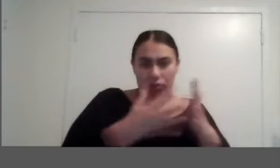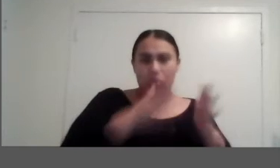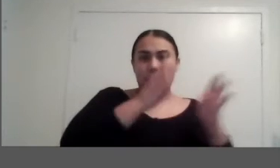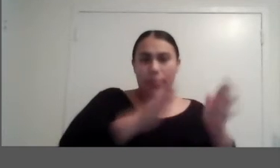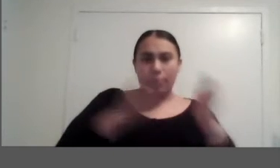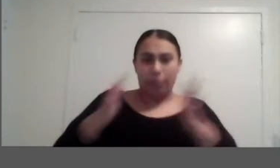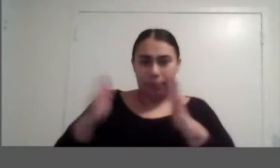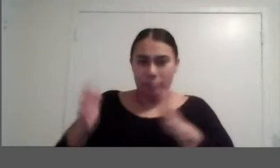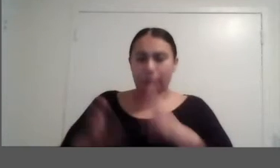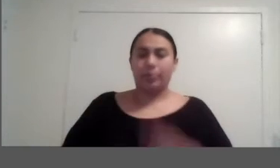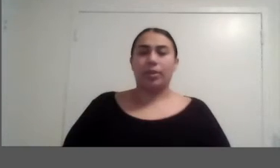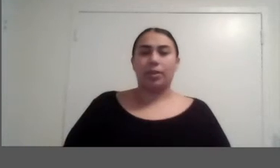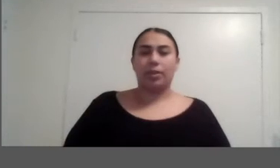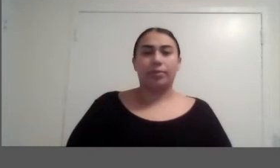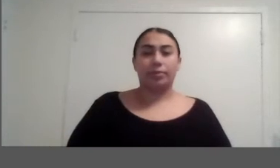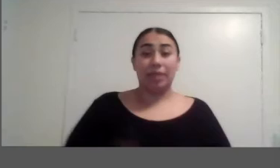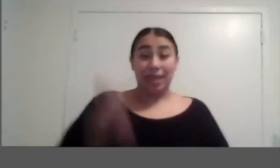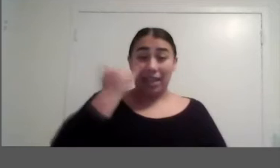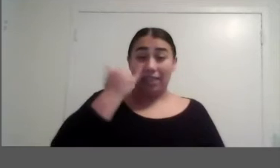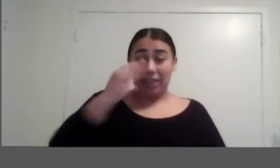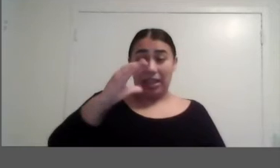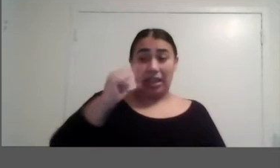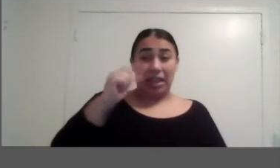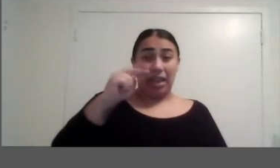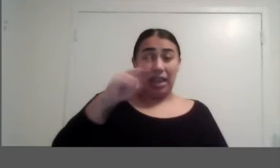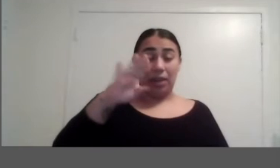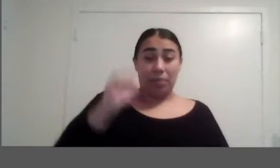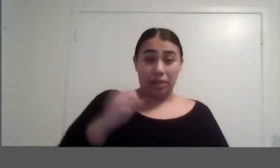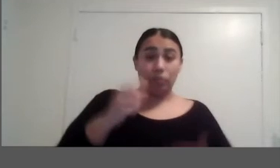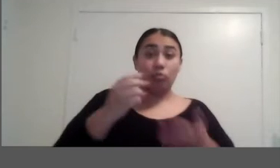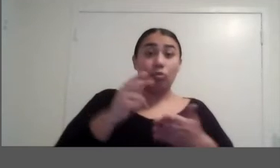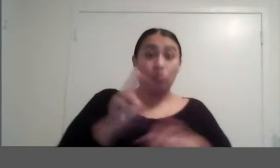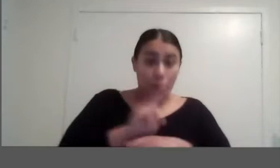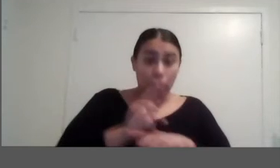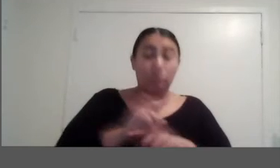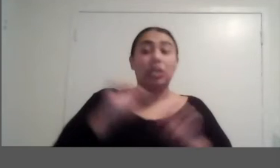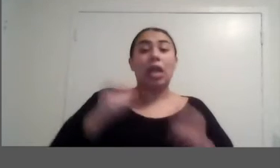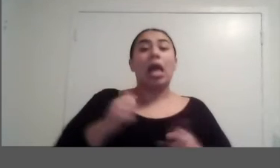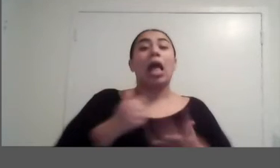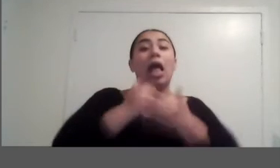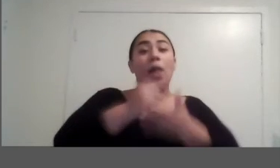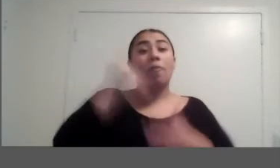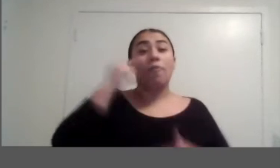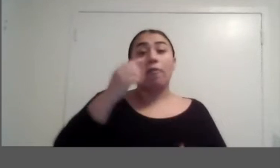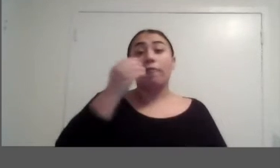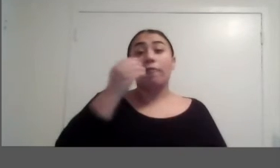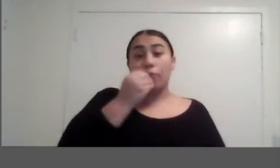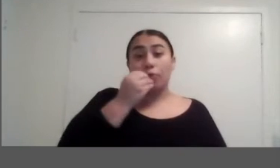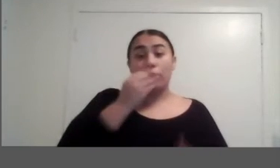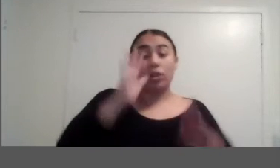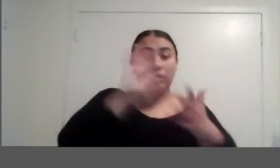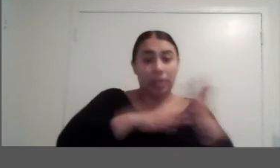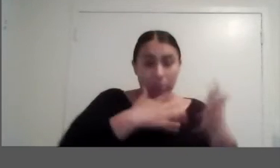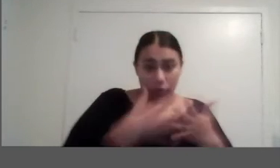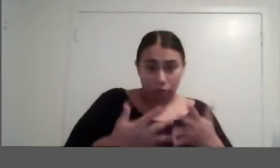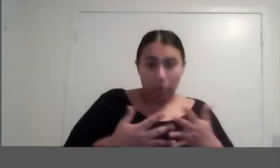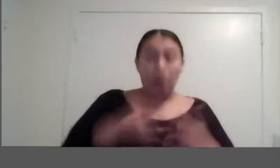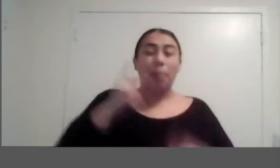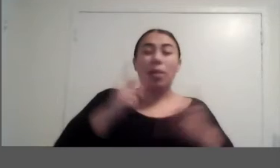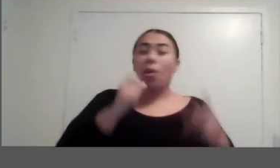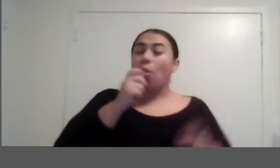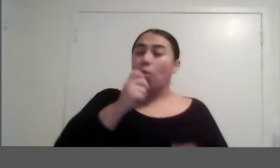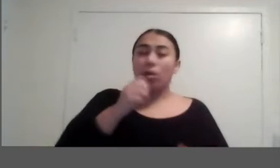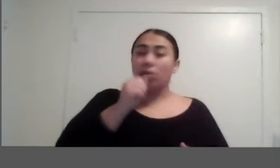eating habits. So appropriate dosing of medical cannabis can help a patient create a better eating routine and